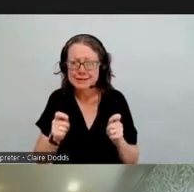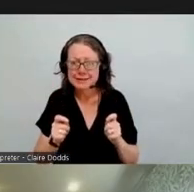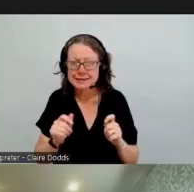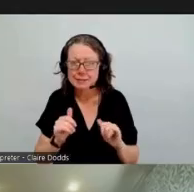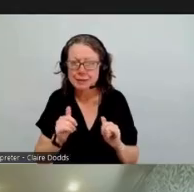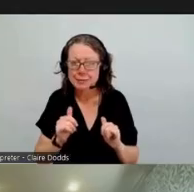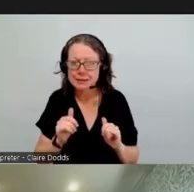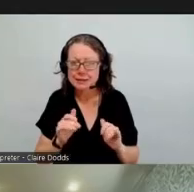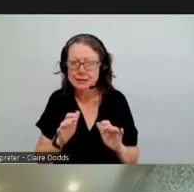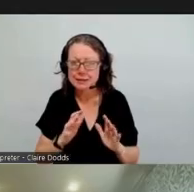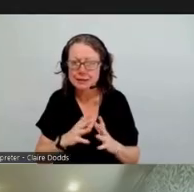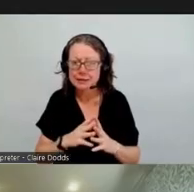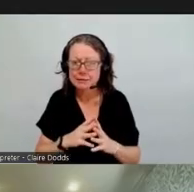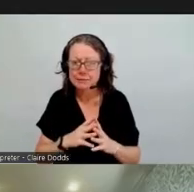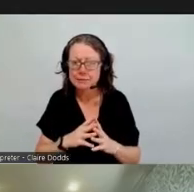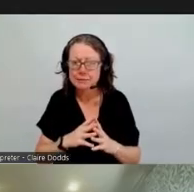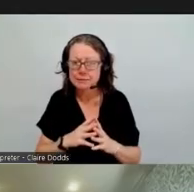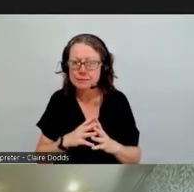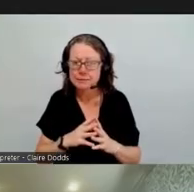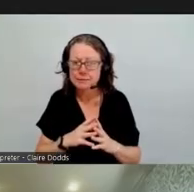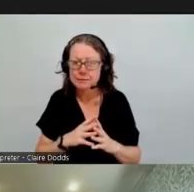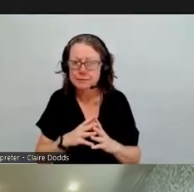Yes, let me try and do that.